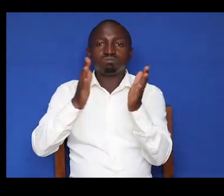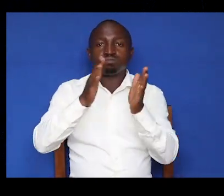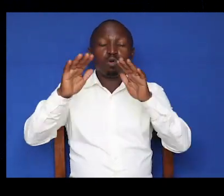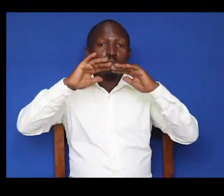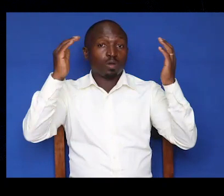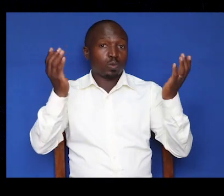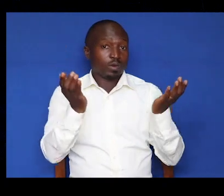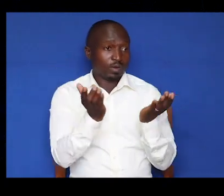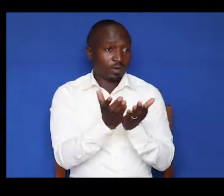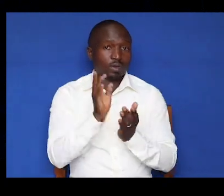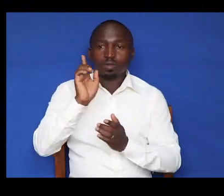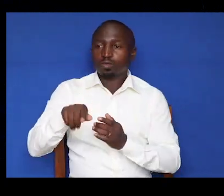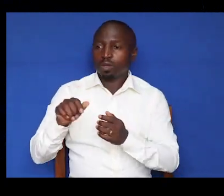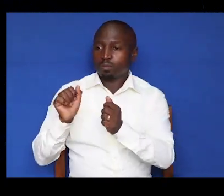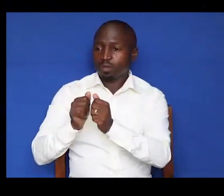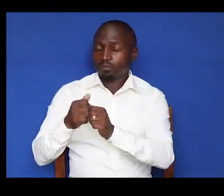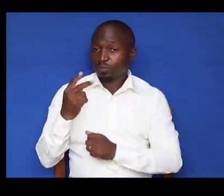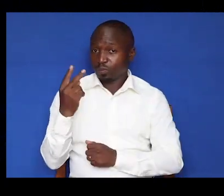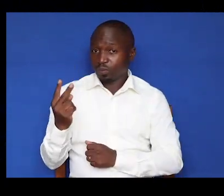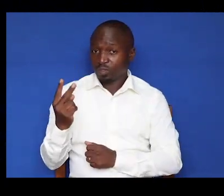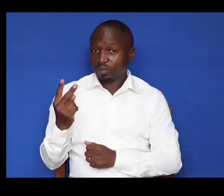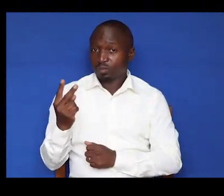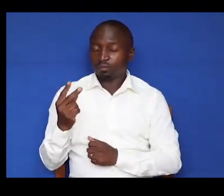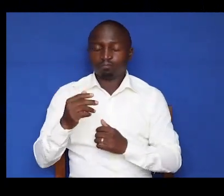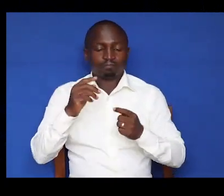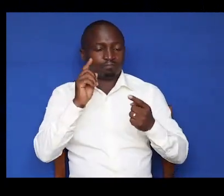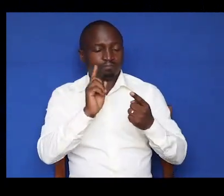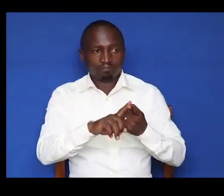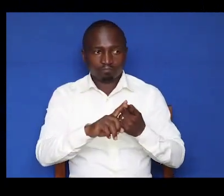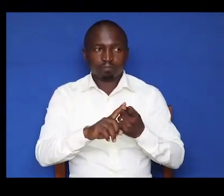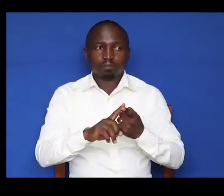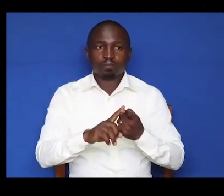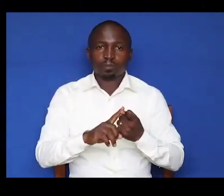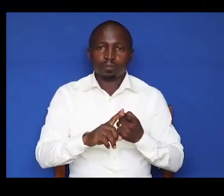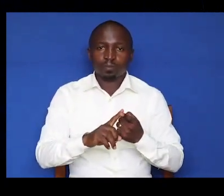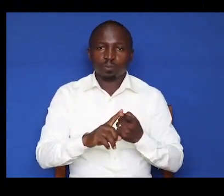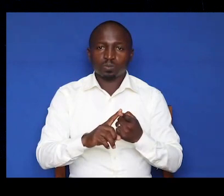two things pertaining to ocean currents. One,